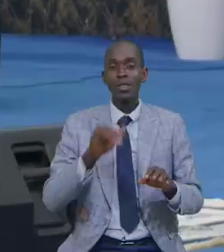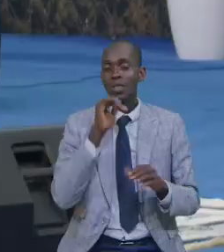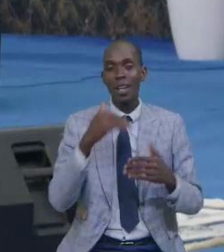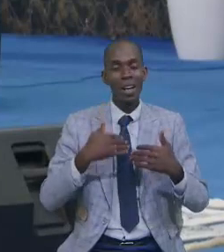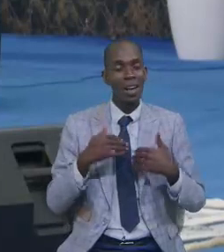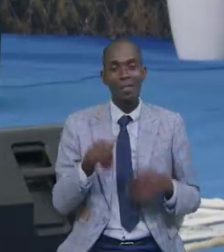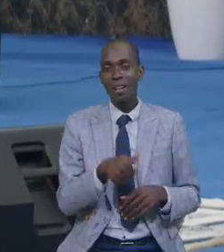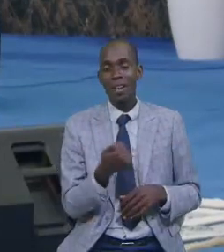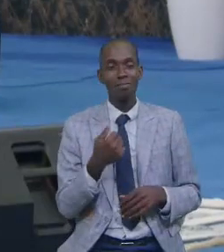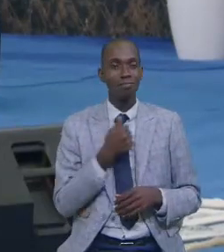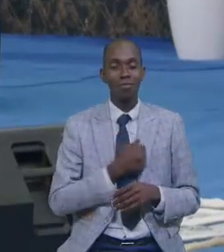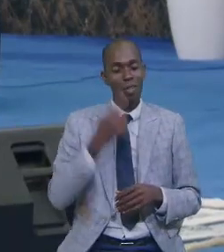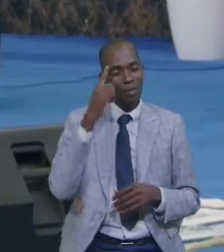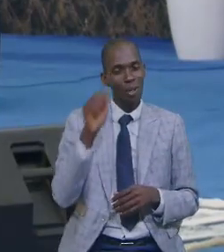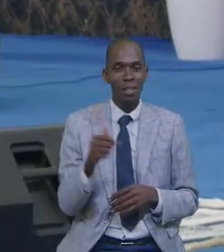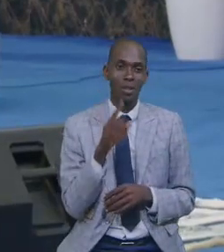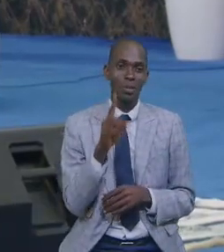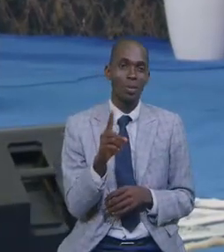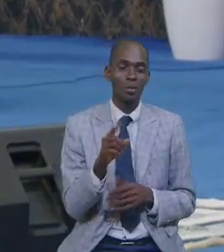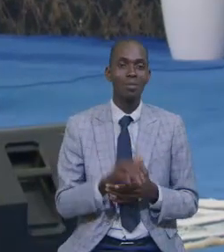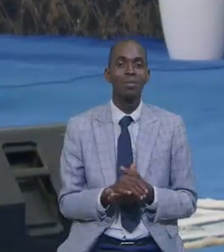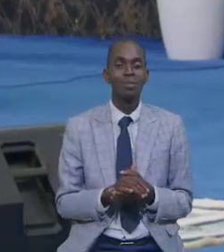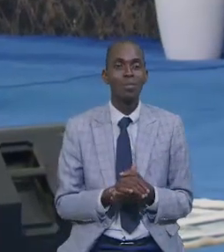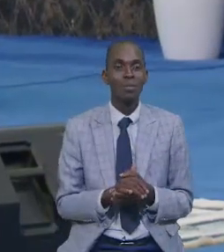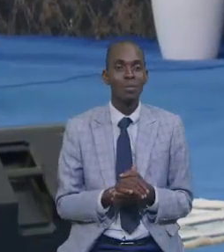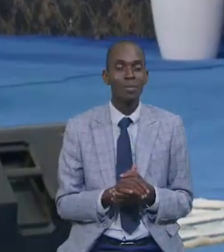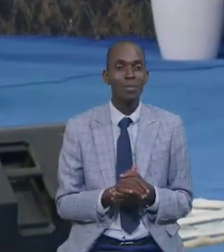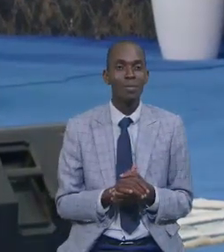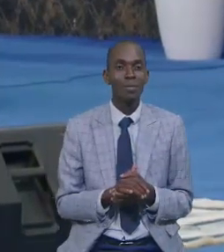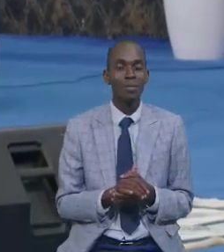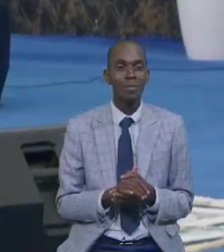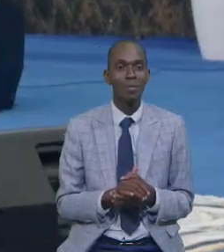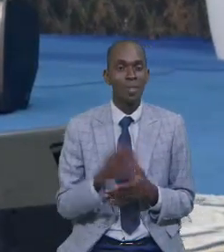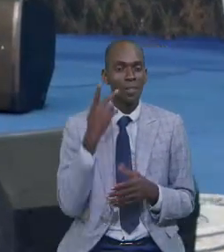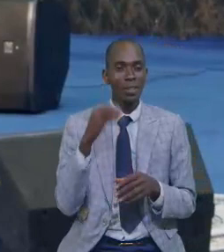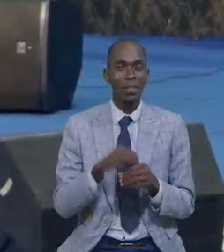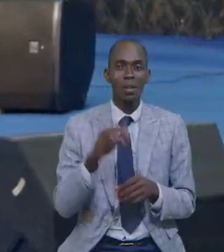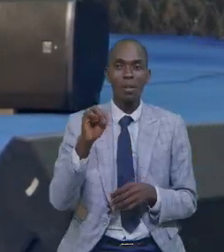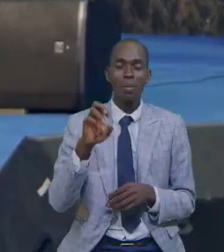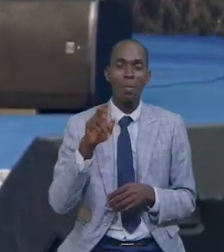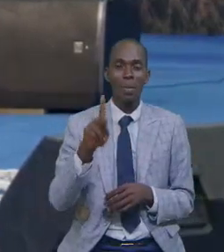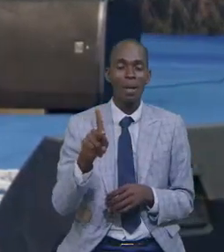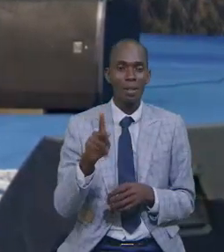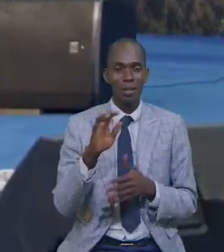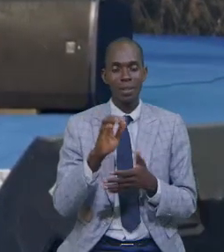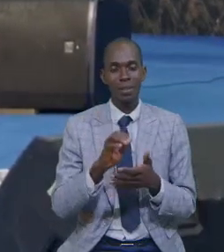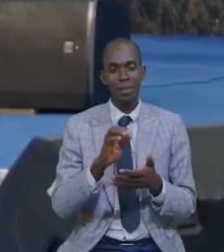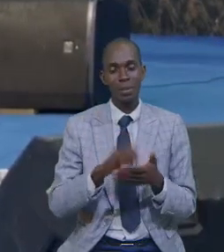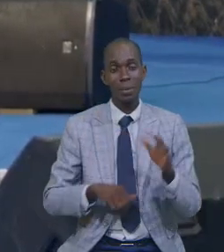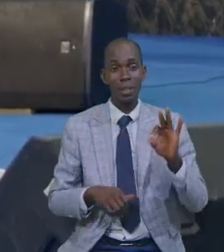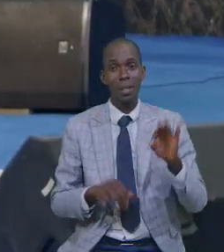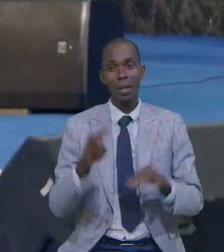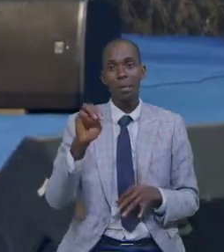know. Look at this story I'm reading to you now. It's in Mark chapter 9, reading from verse 20. Mark